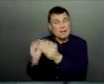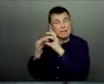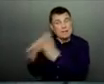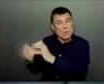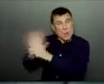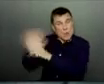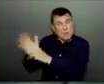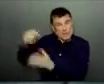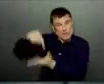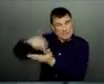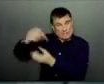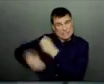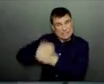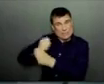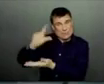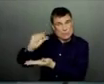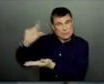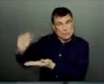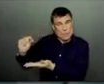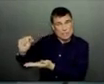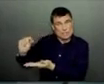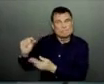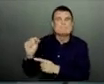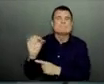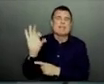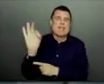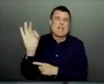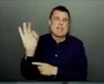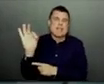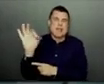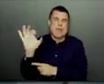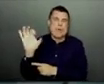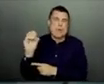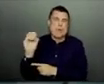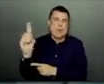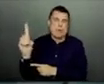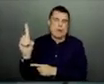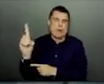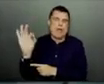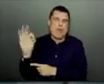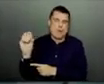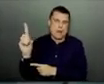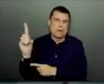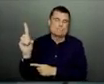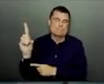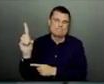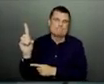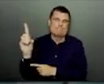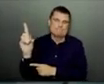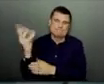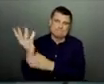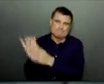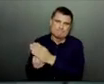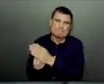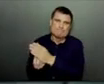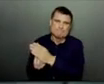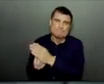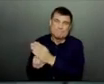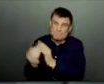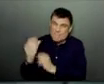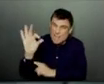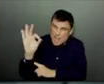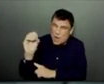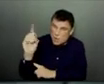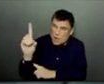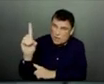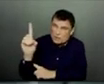-19 to 901. 901 of our family, our friends, our neighbours, our community